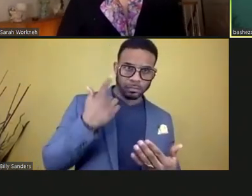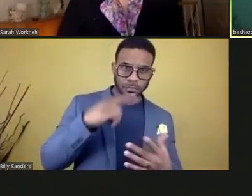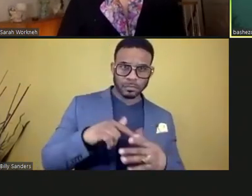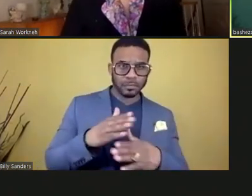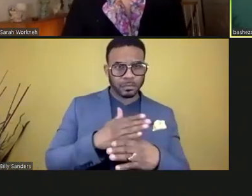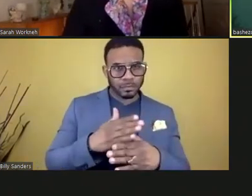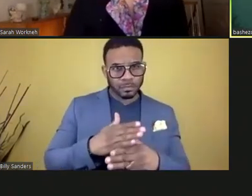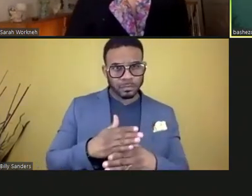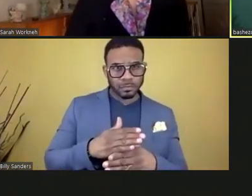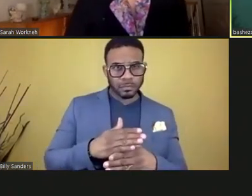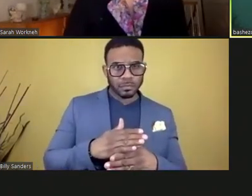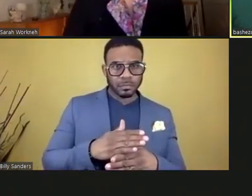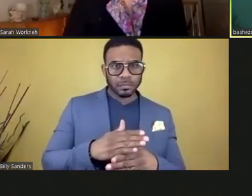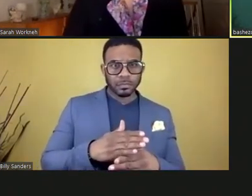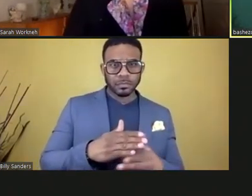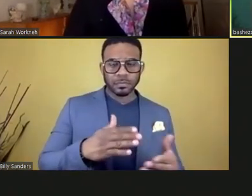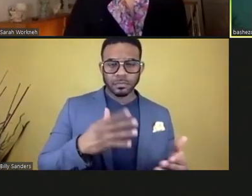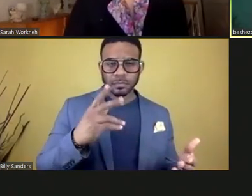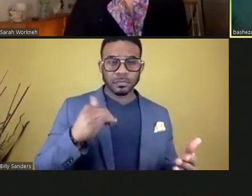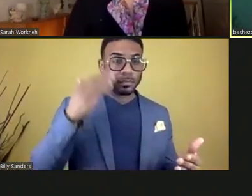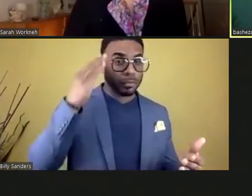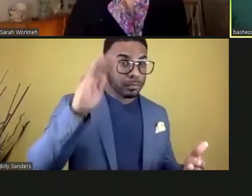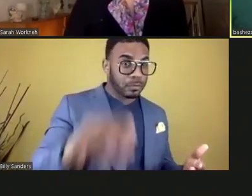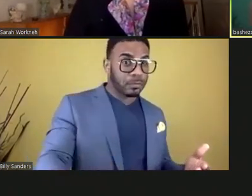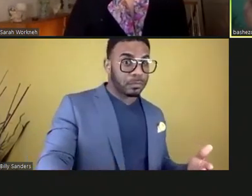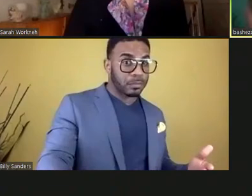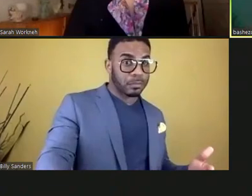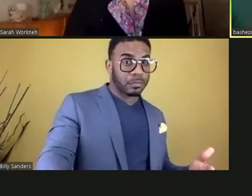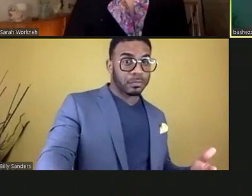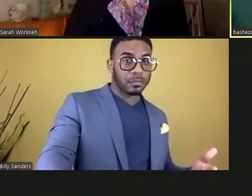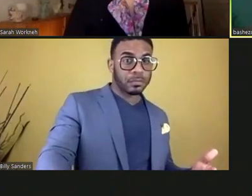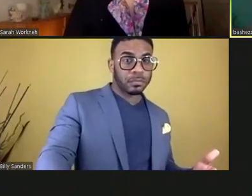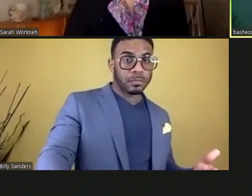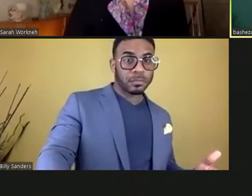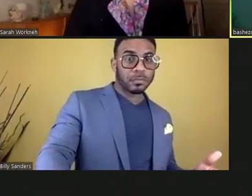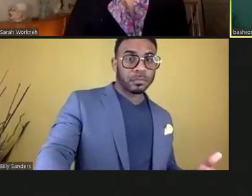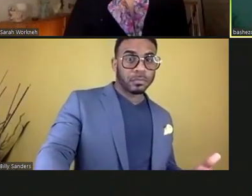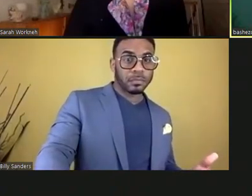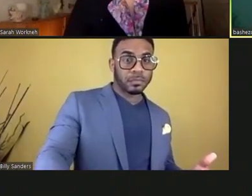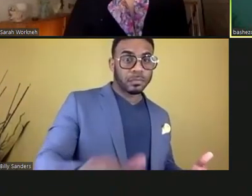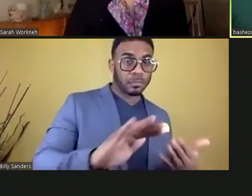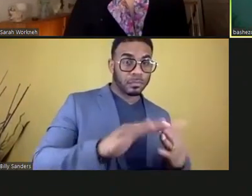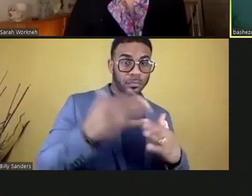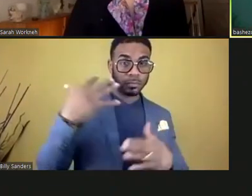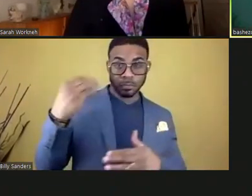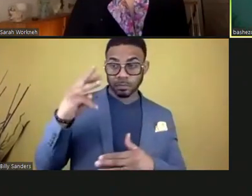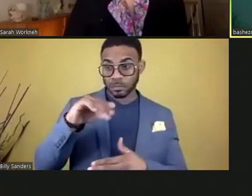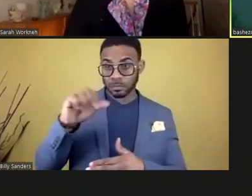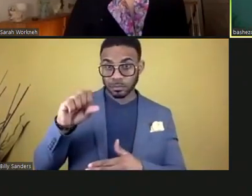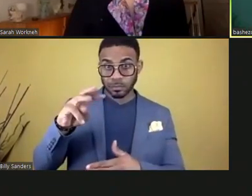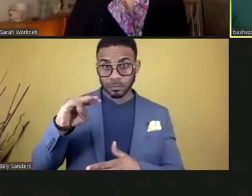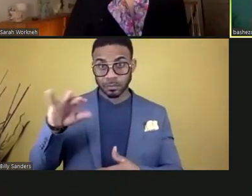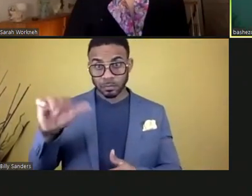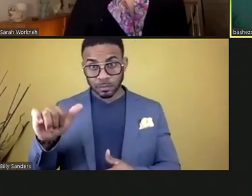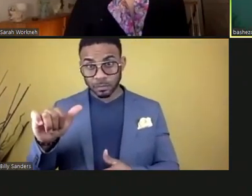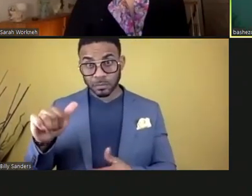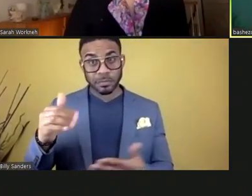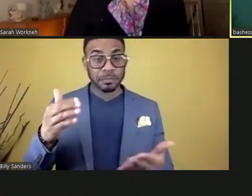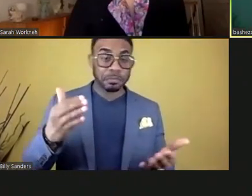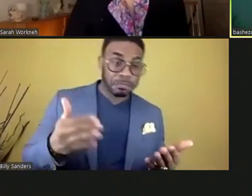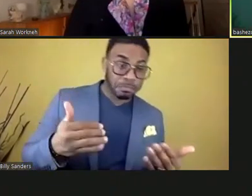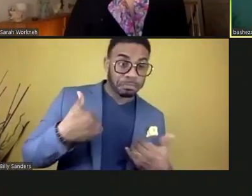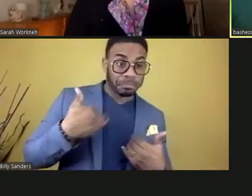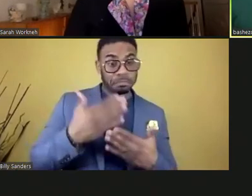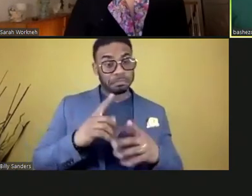share, because there we know that the community outside of Mass MoCA may have